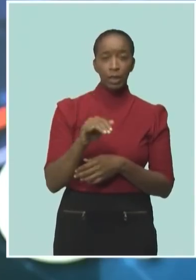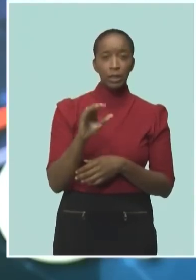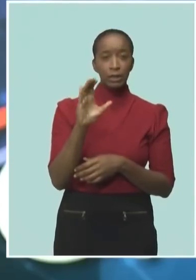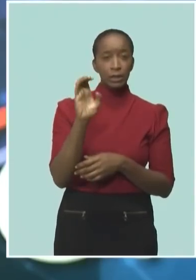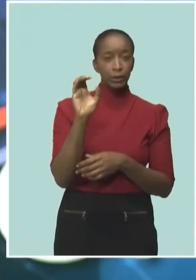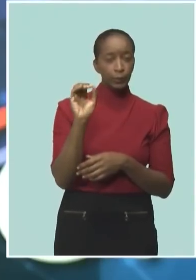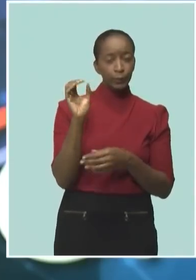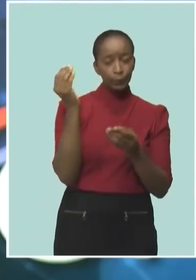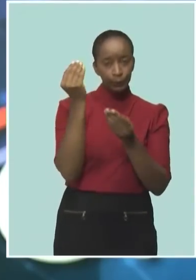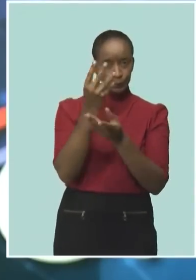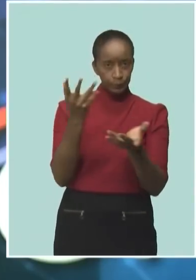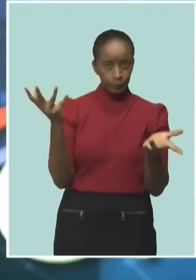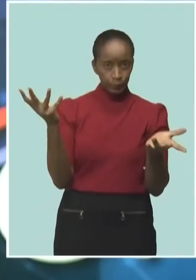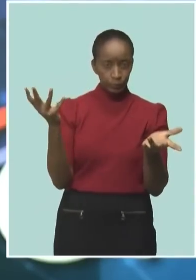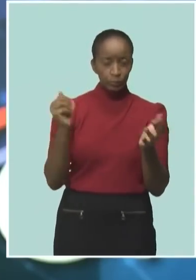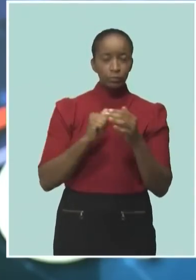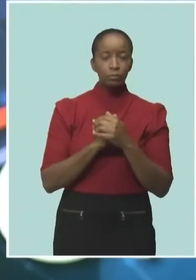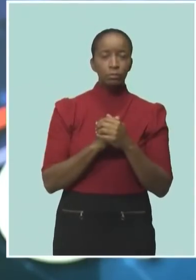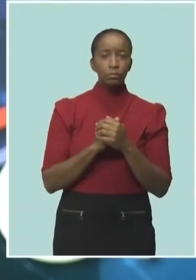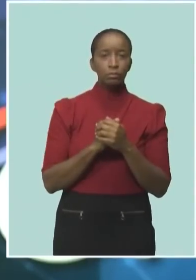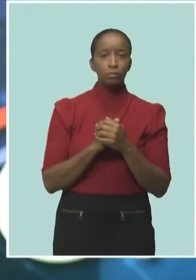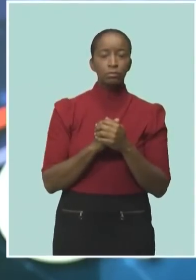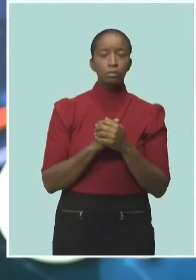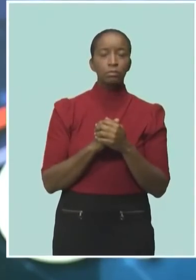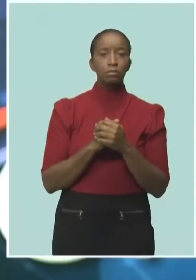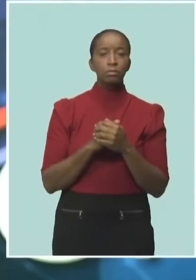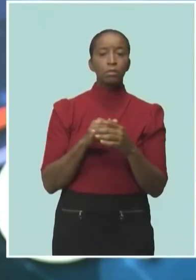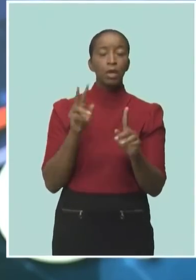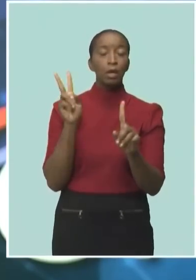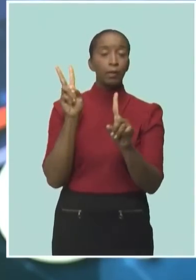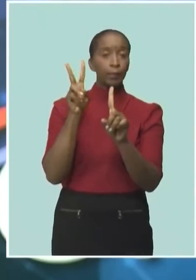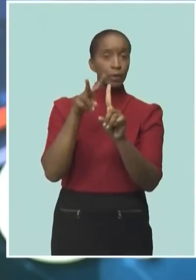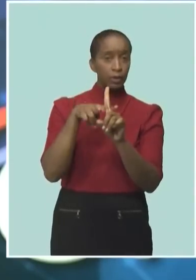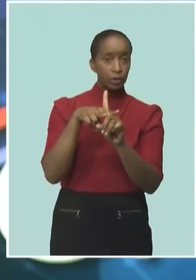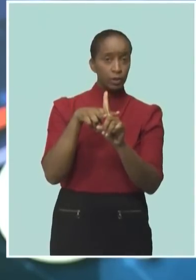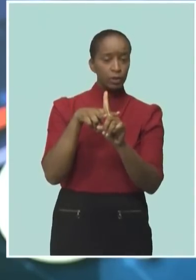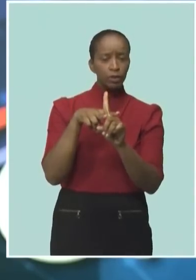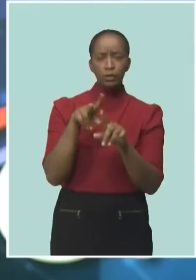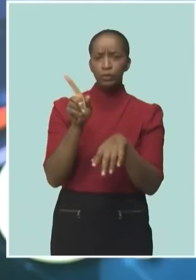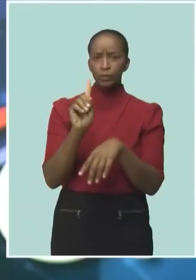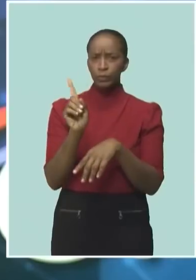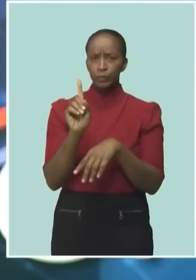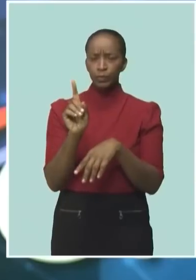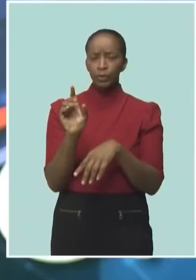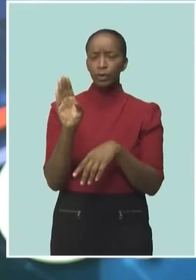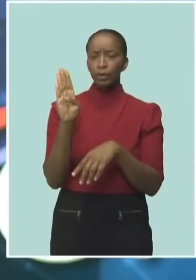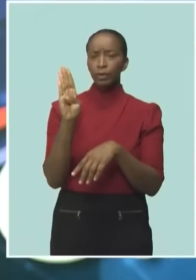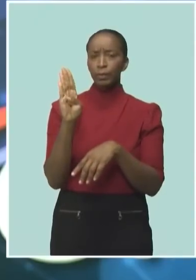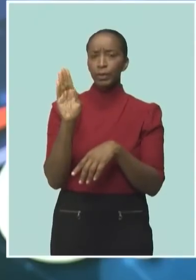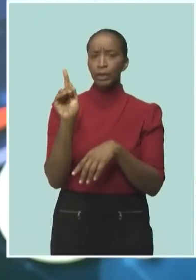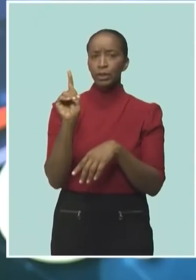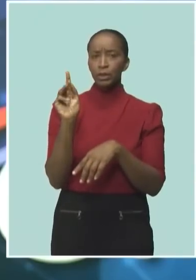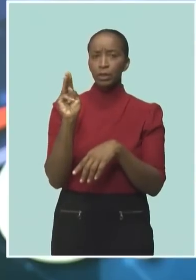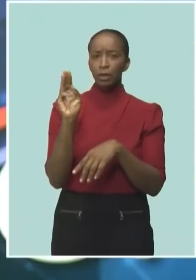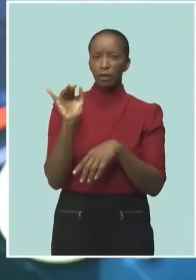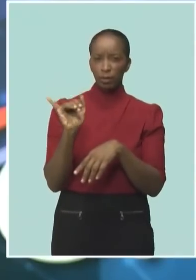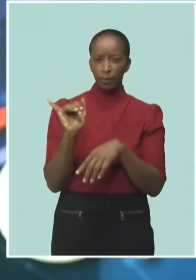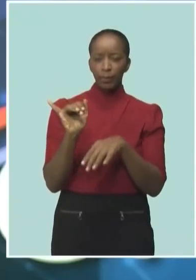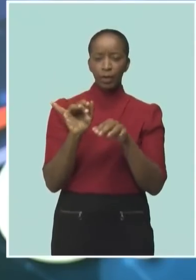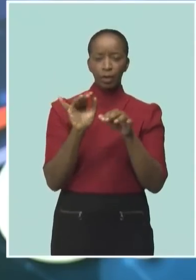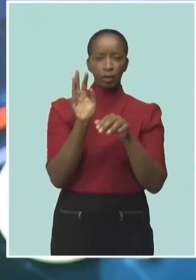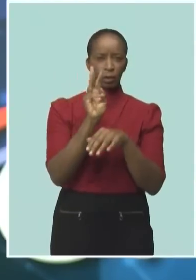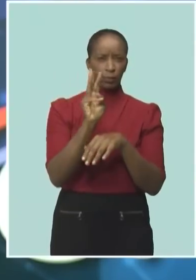Barbados that the applications can be found on the BTMI's corporate page. The deadline was recently extended